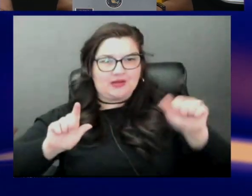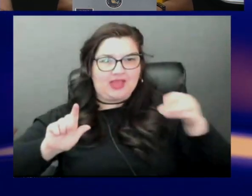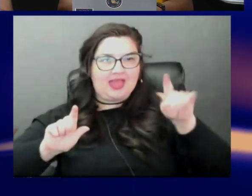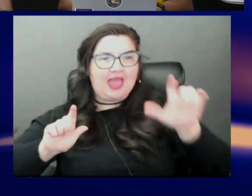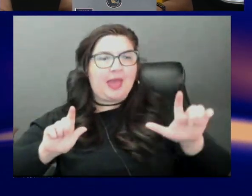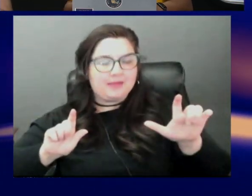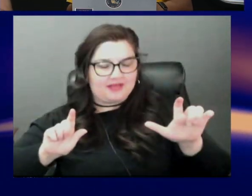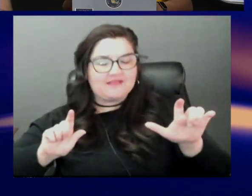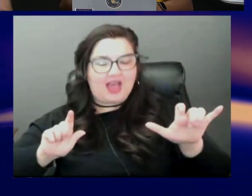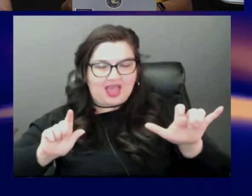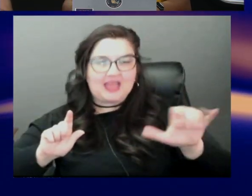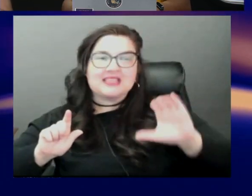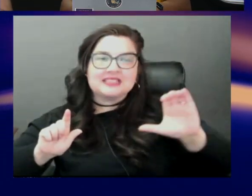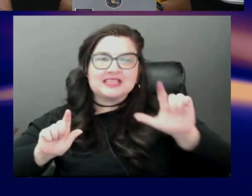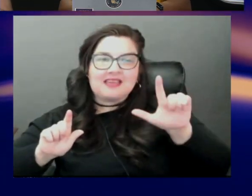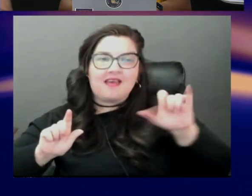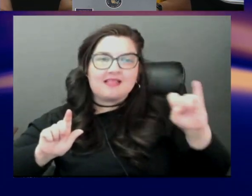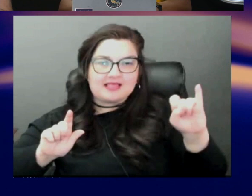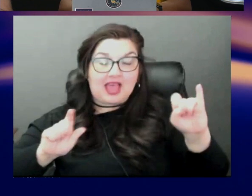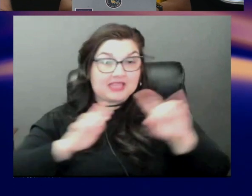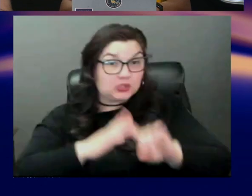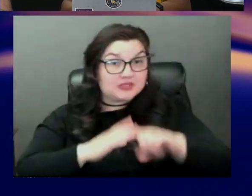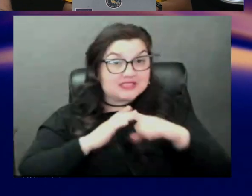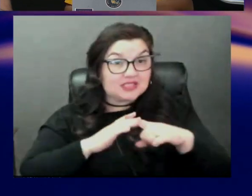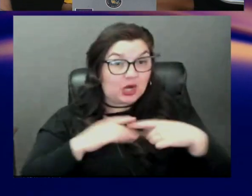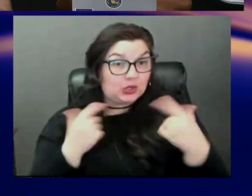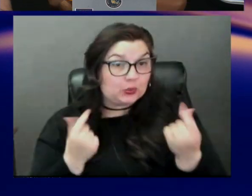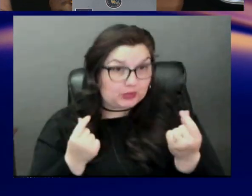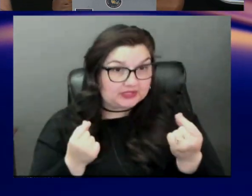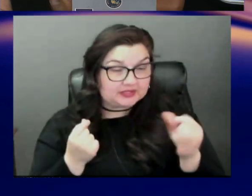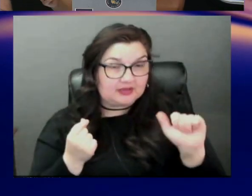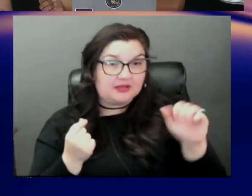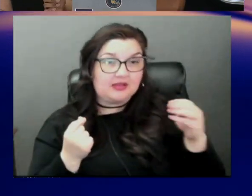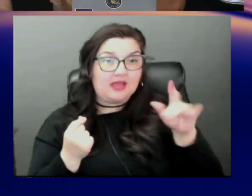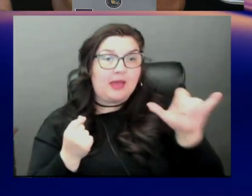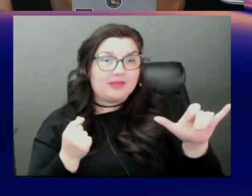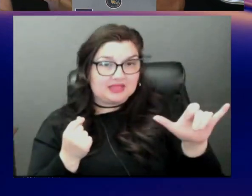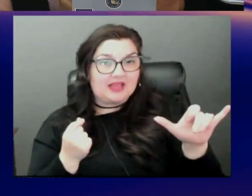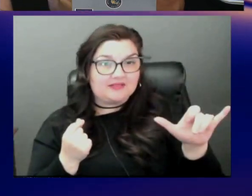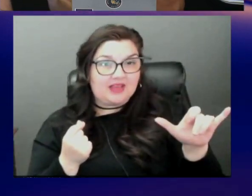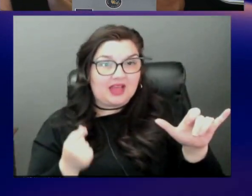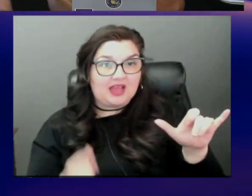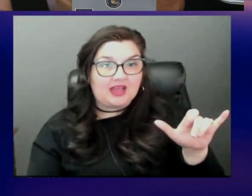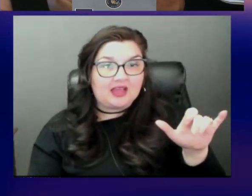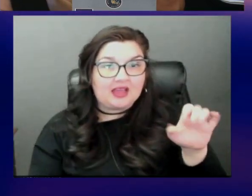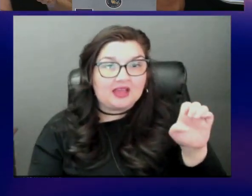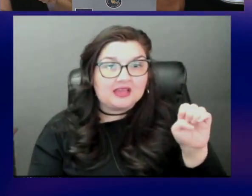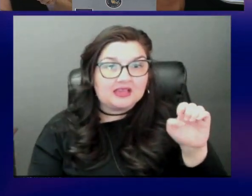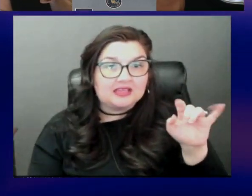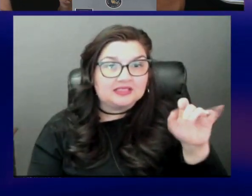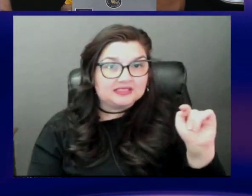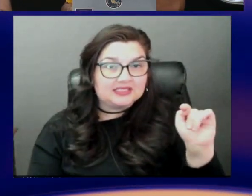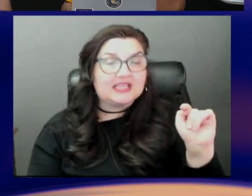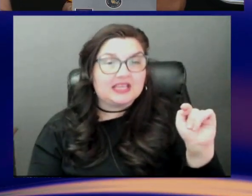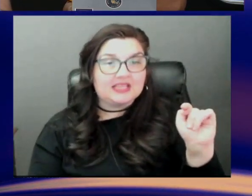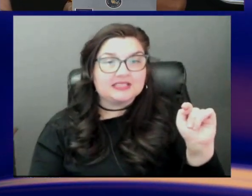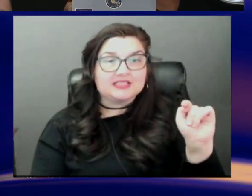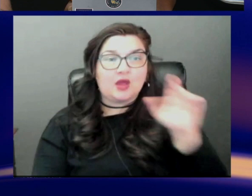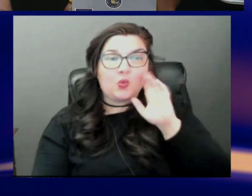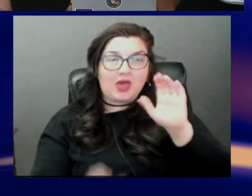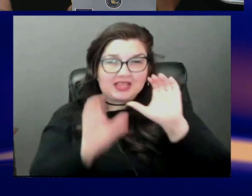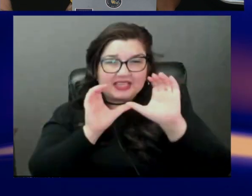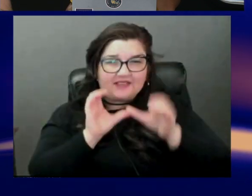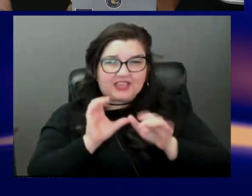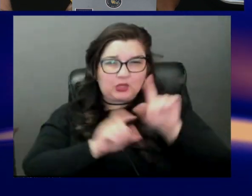CLI. Now, in order to get started, what you're going to do is you're going to do Amplify init, and that's going to kick off a series of configuration questions. Now,